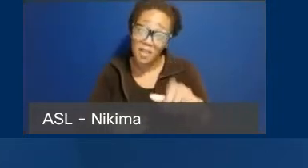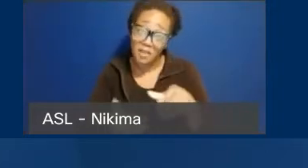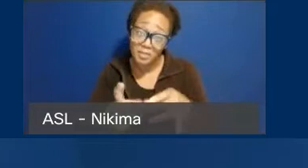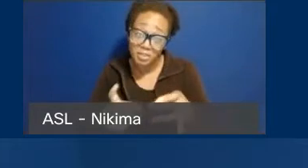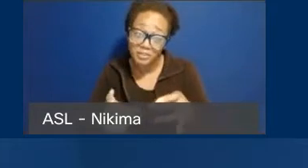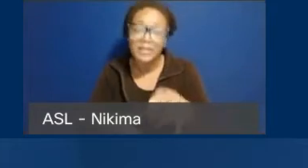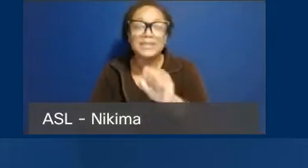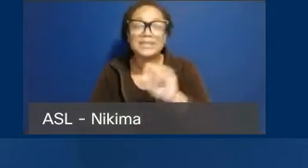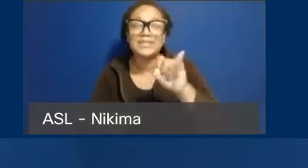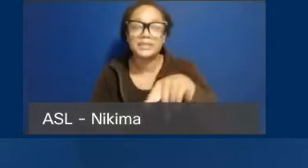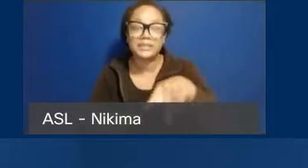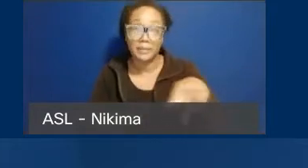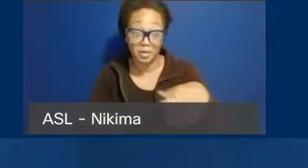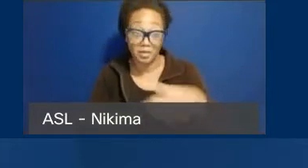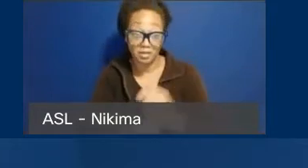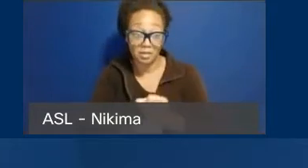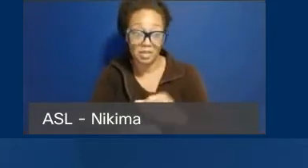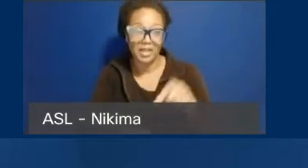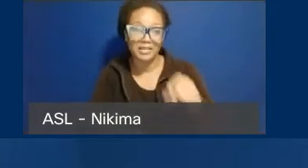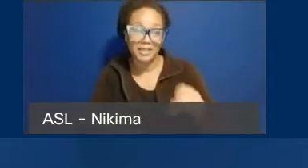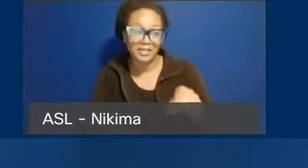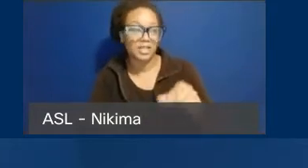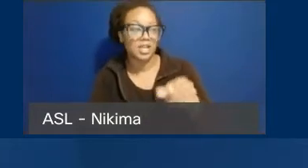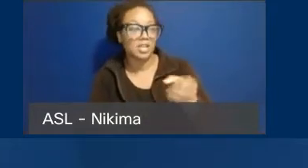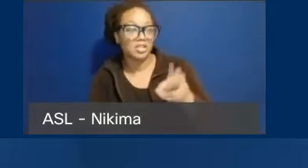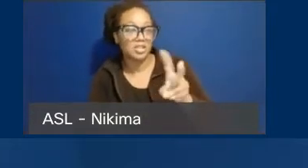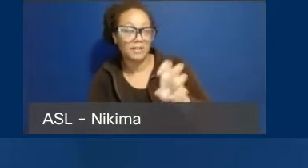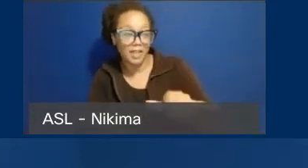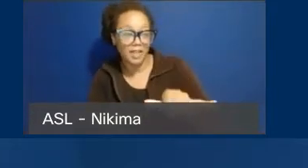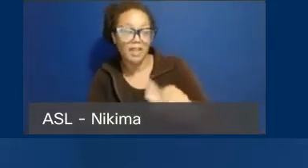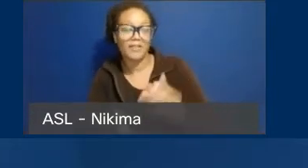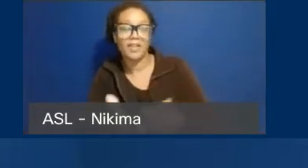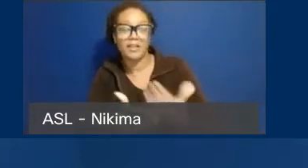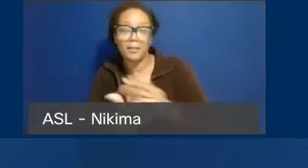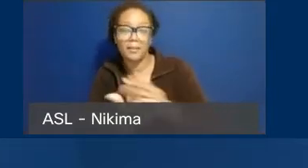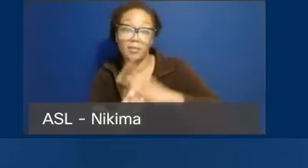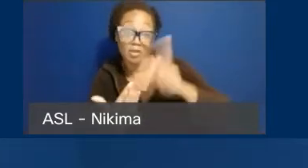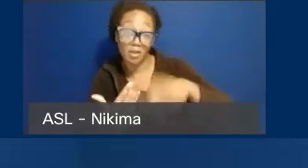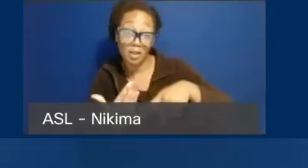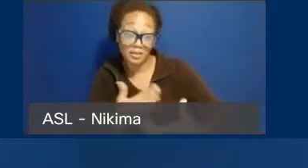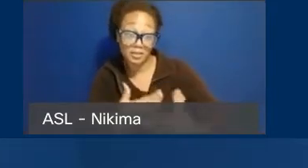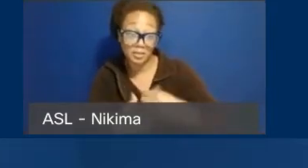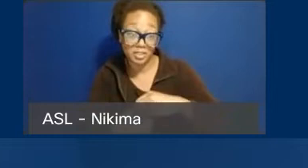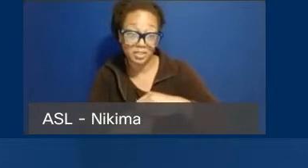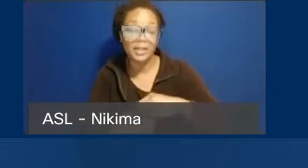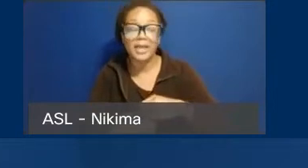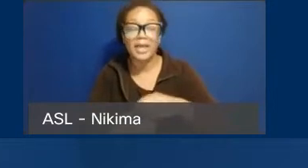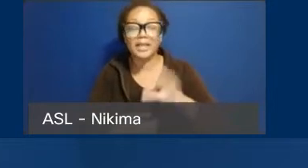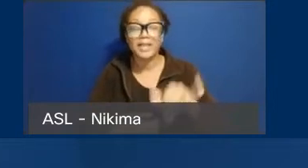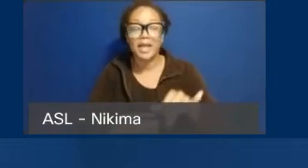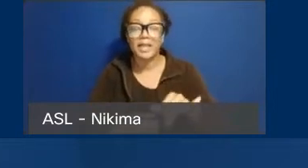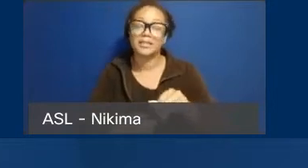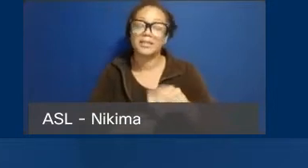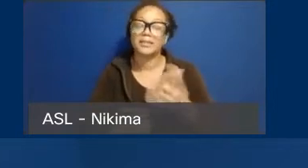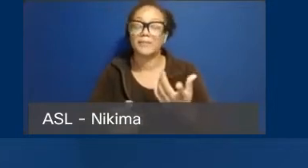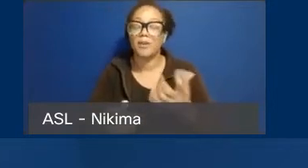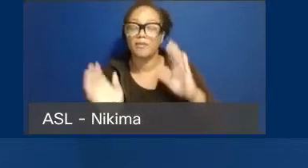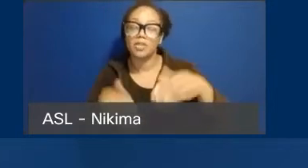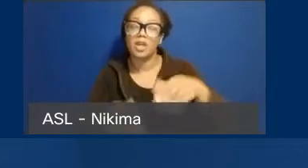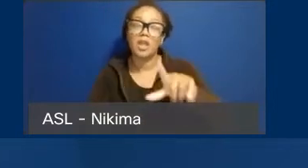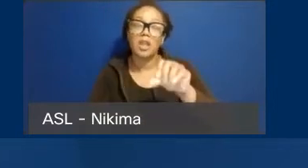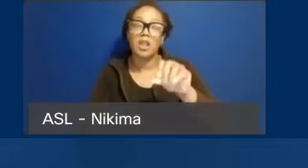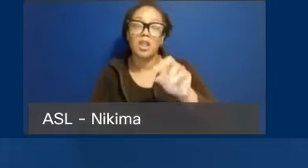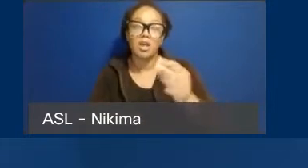Income and Program Participation. That's a longitudinal survey, and it's conducted